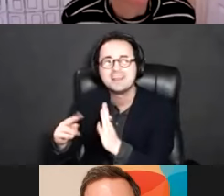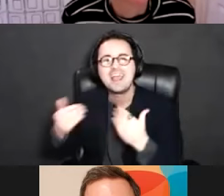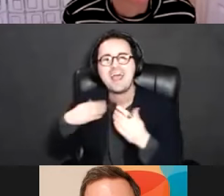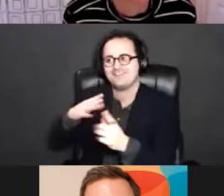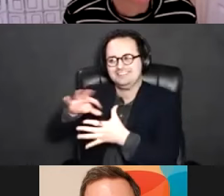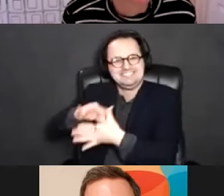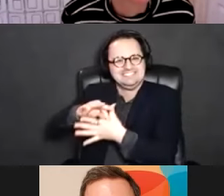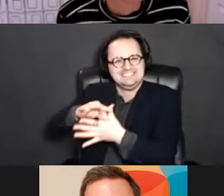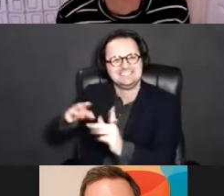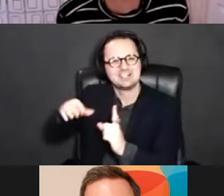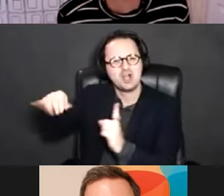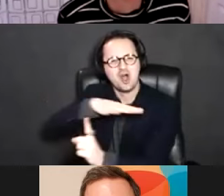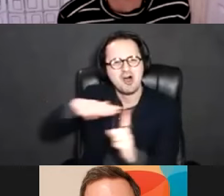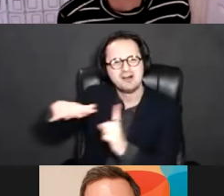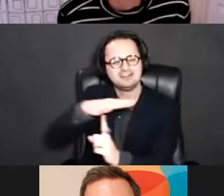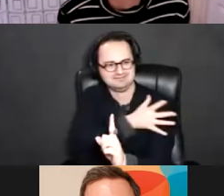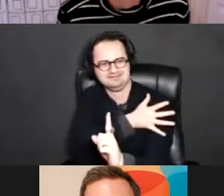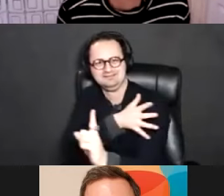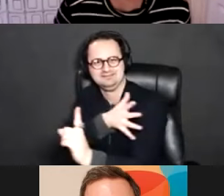intervention program like this changes a child's